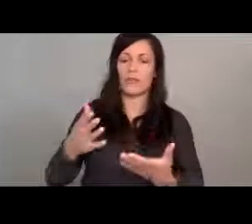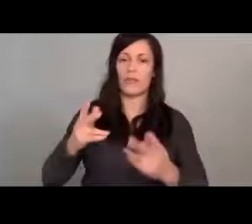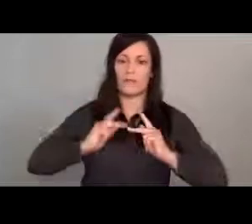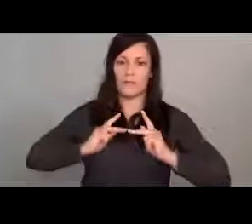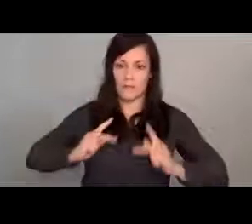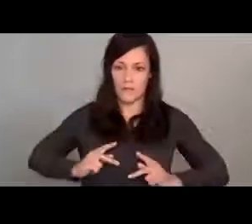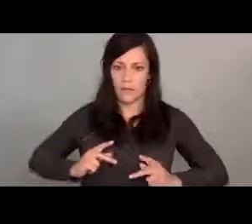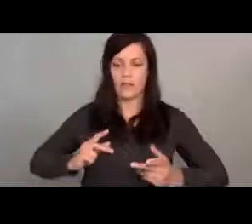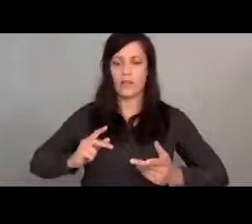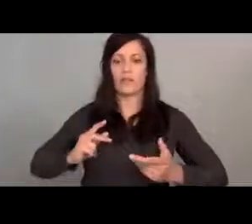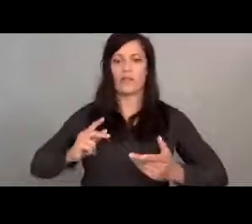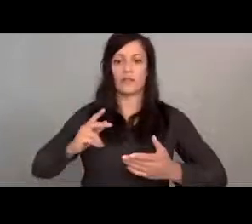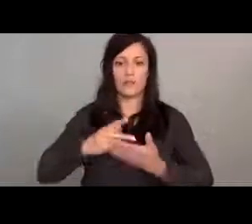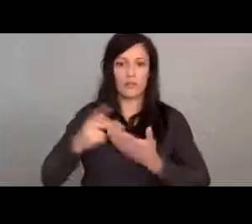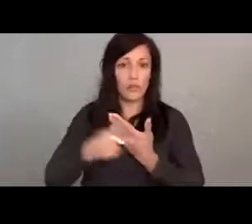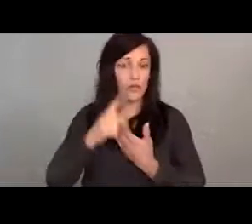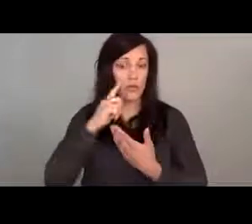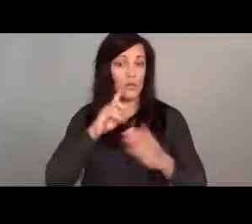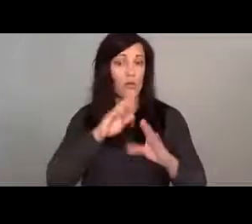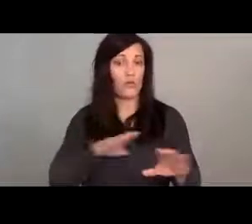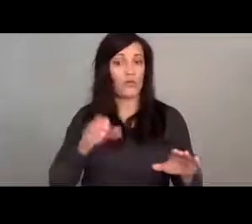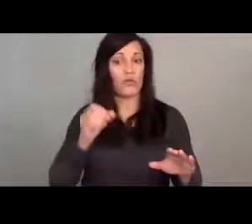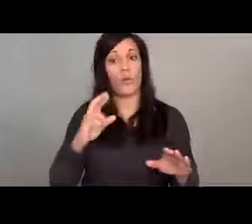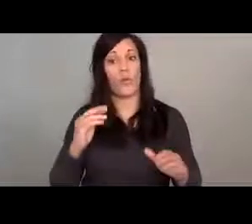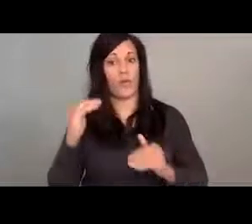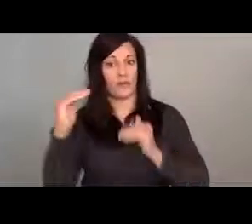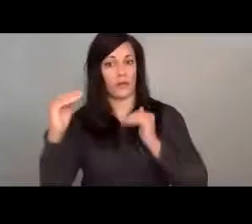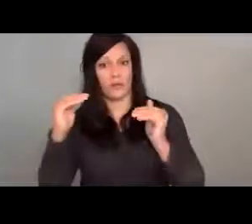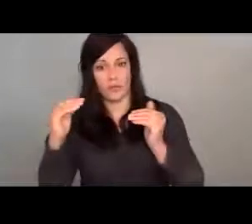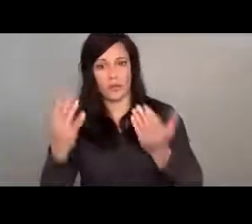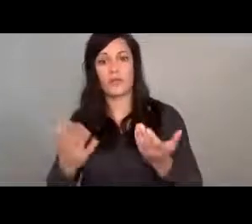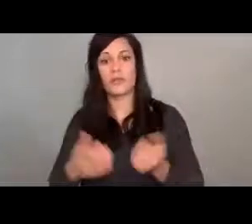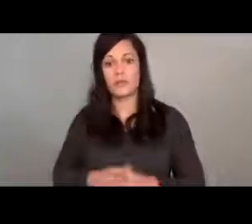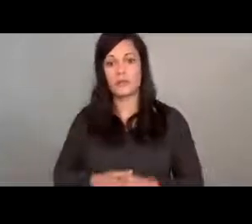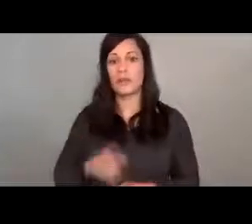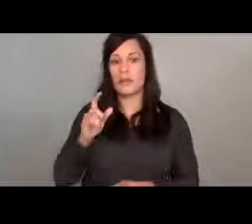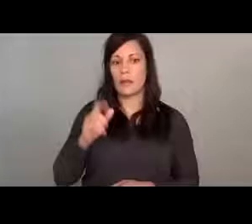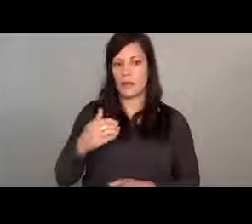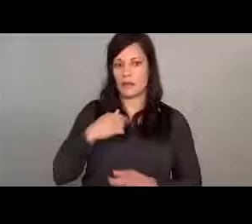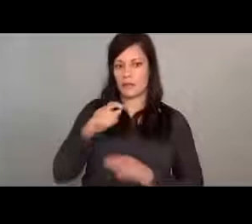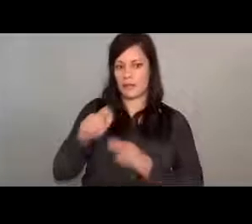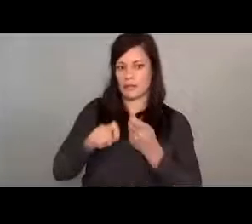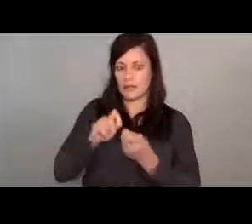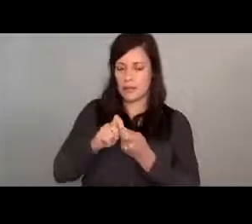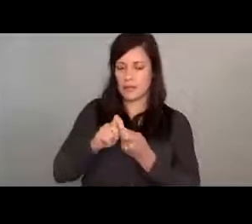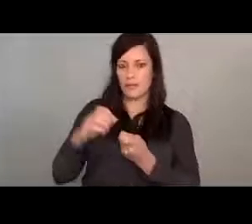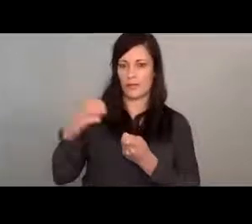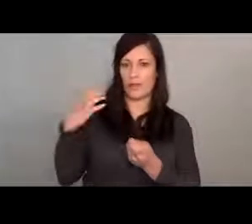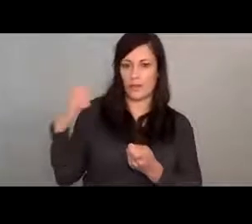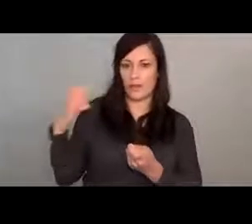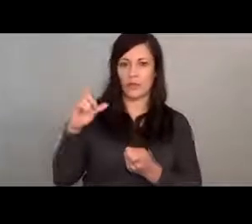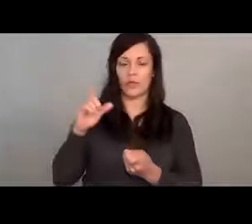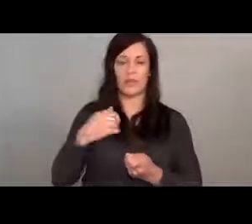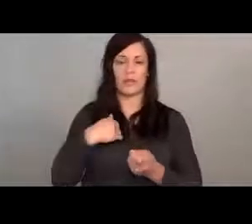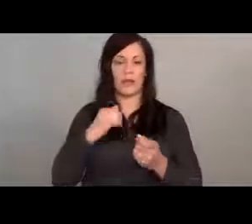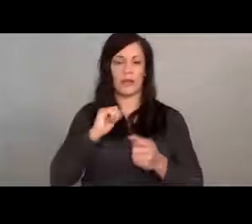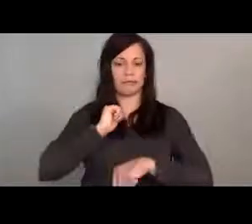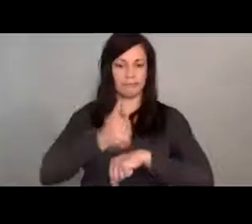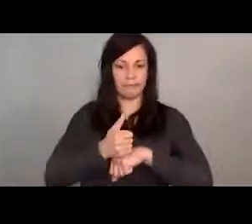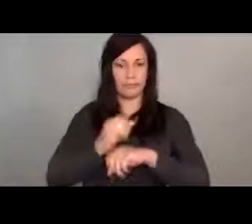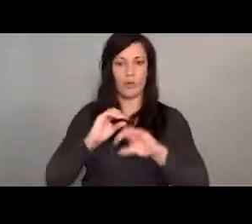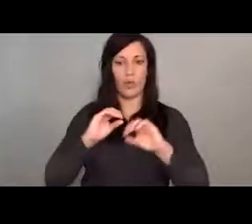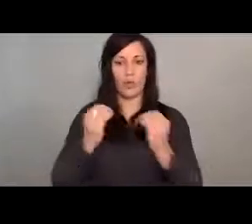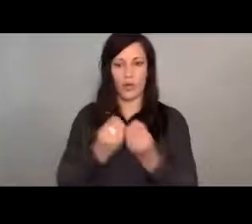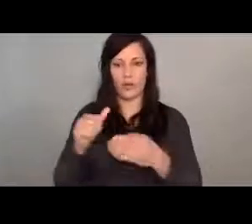programs for children and or adults. Programs must have designated coaches and organized practices. So this could be